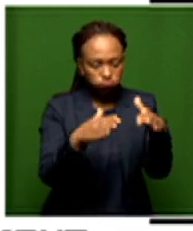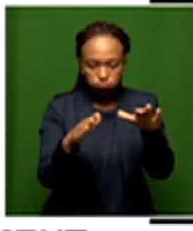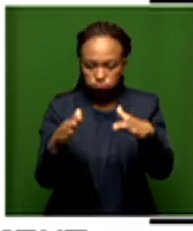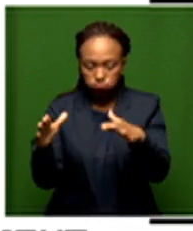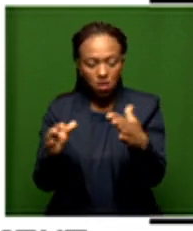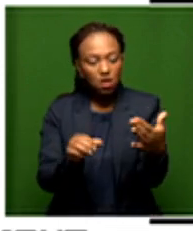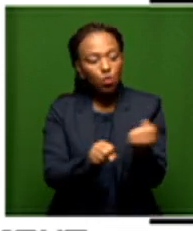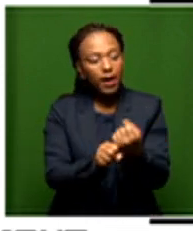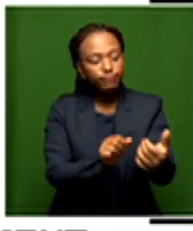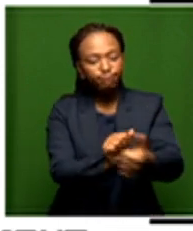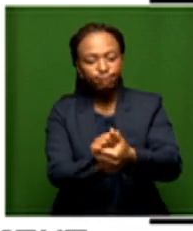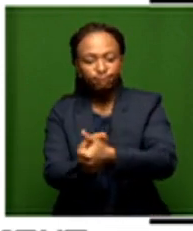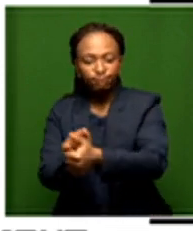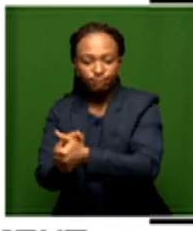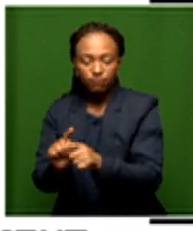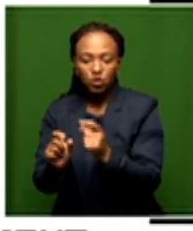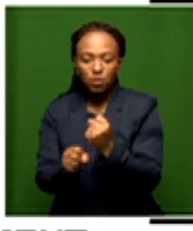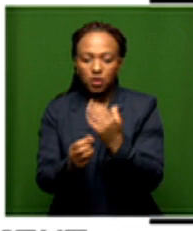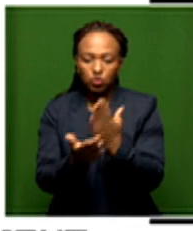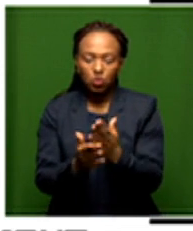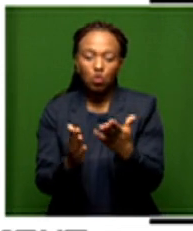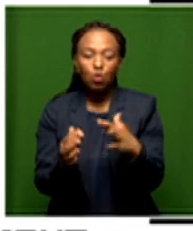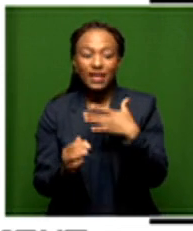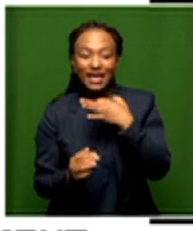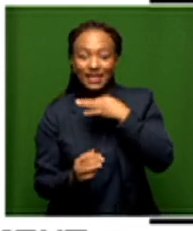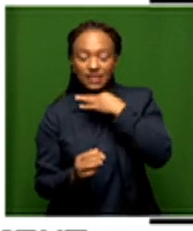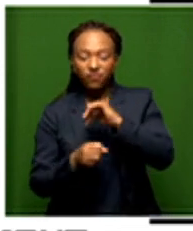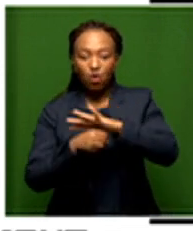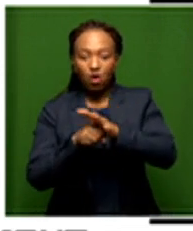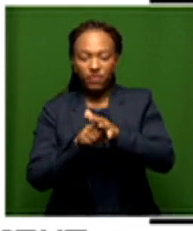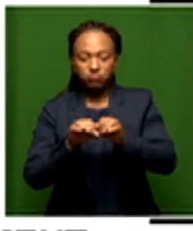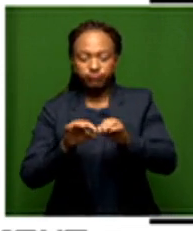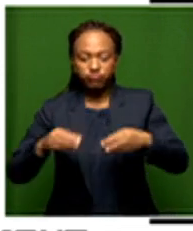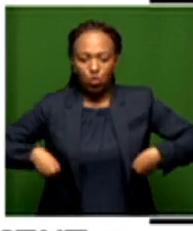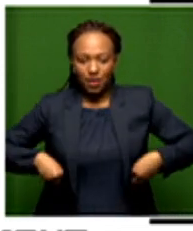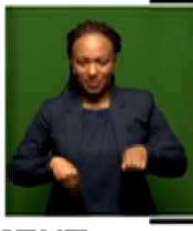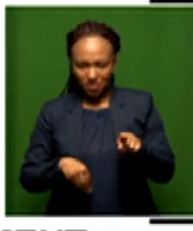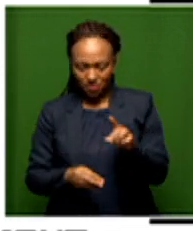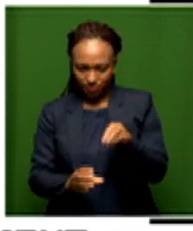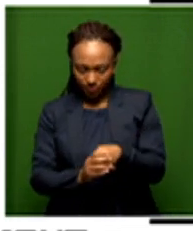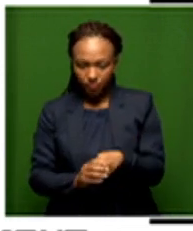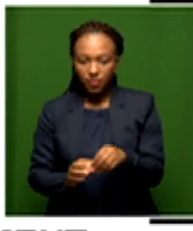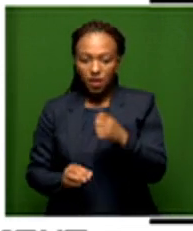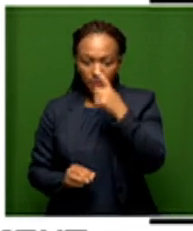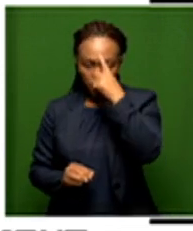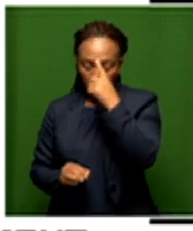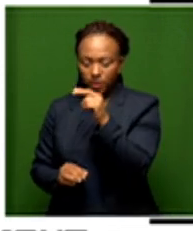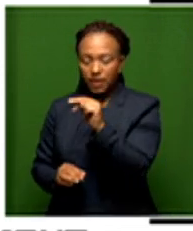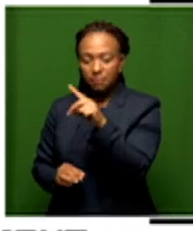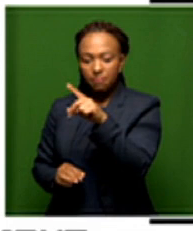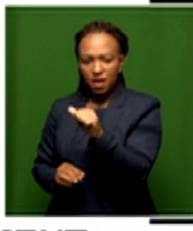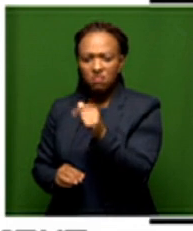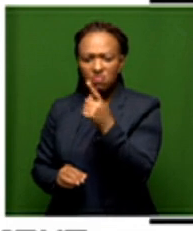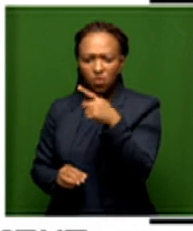work together and to deal in particular also with the recent COVID-19 corruption. So I think the NPA is on the